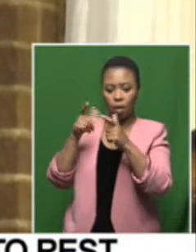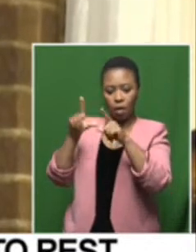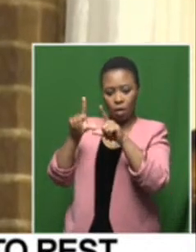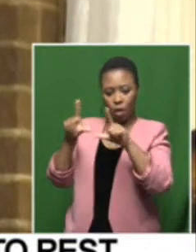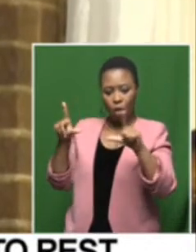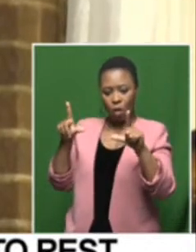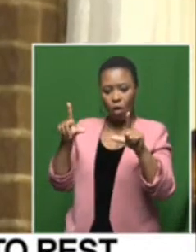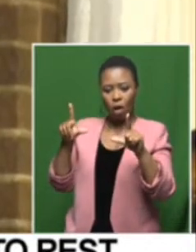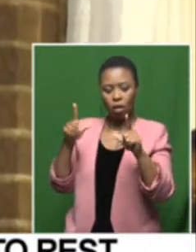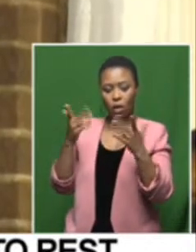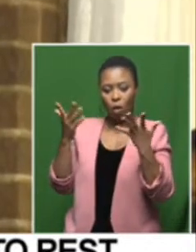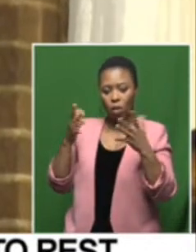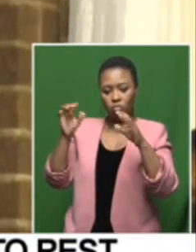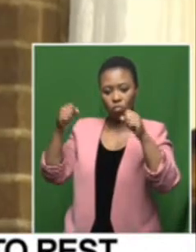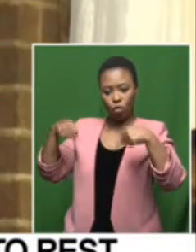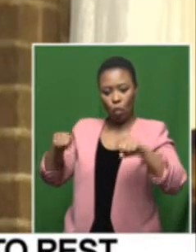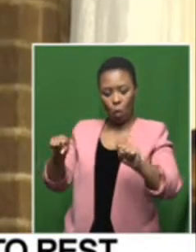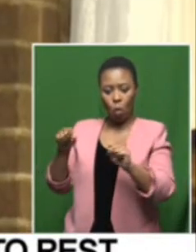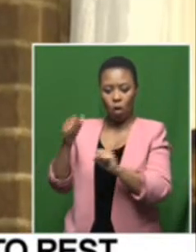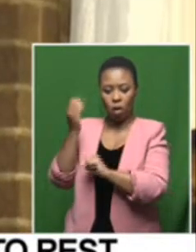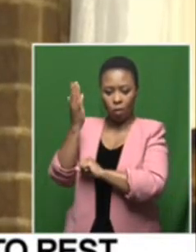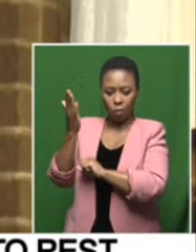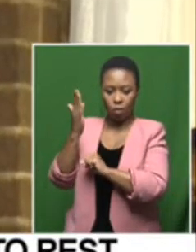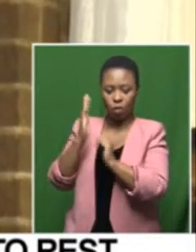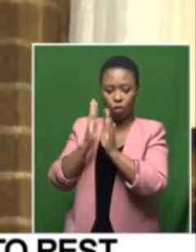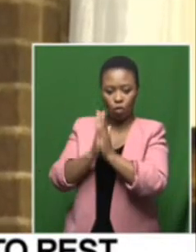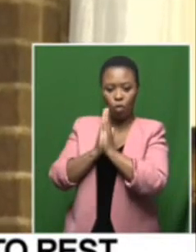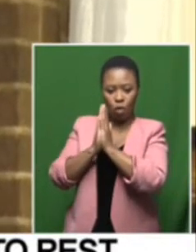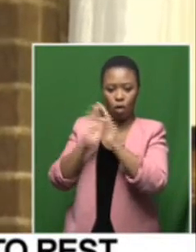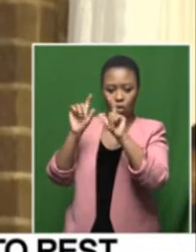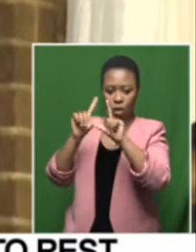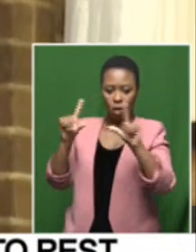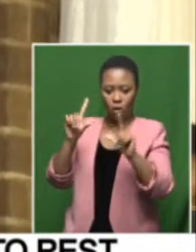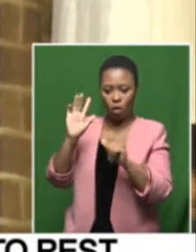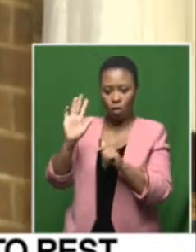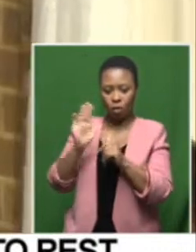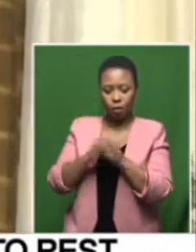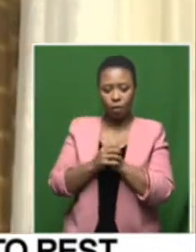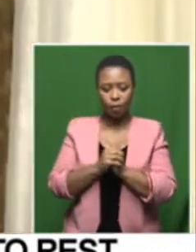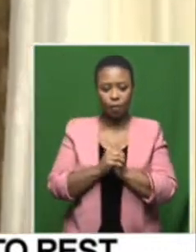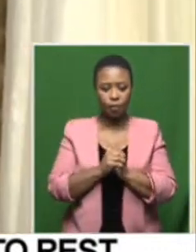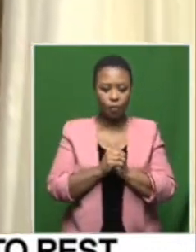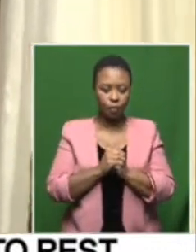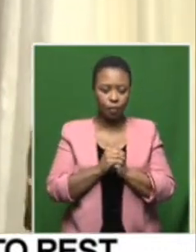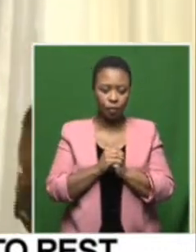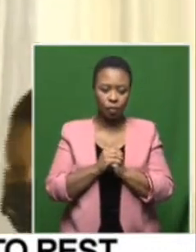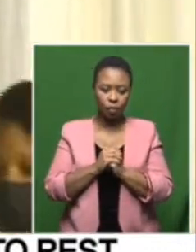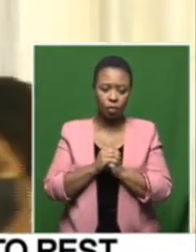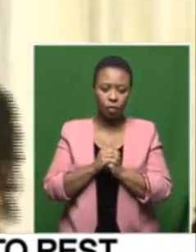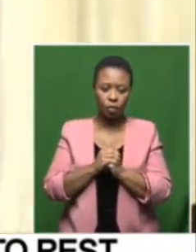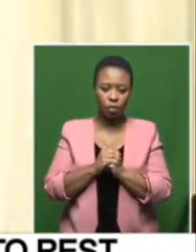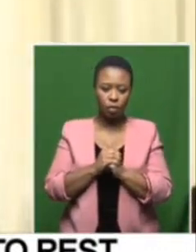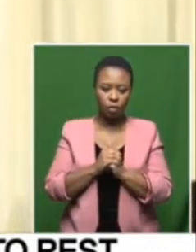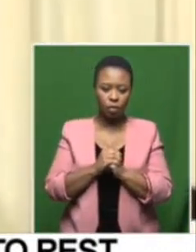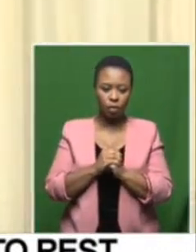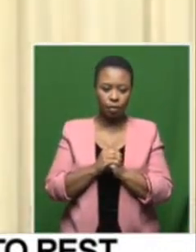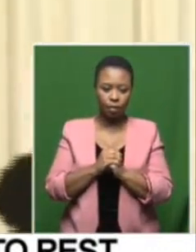at the death of his friend Lazarus, we pray to the Lord. Lord, gracious and hear us.